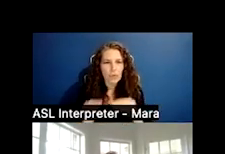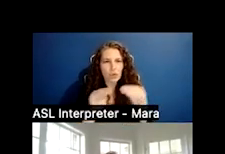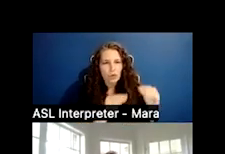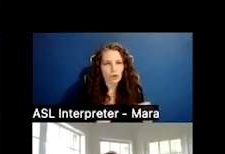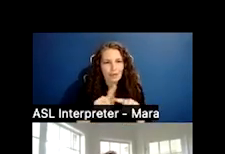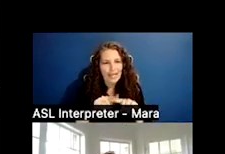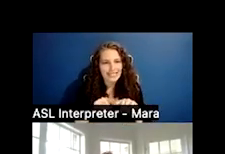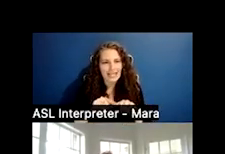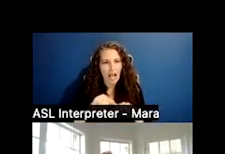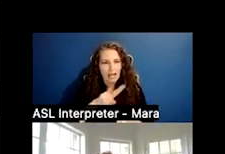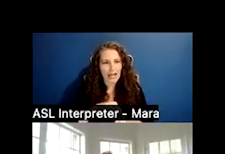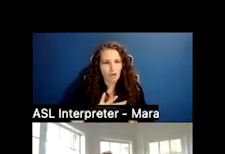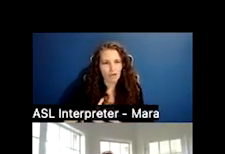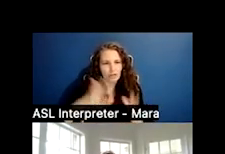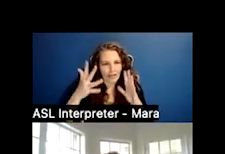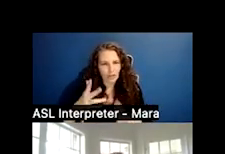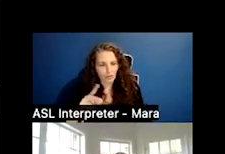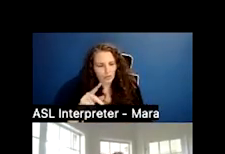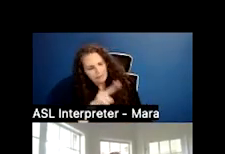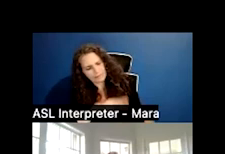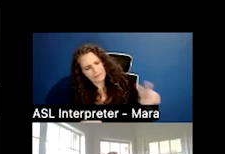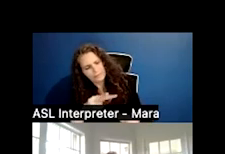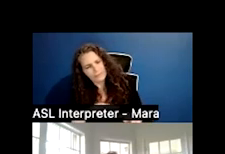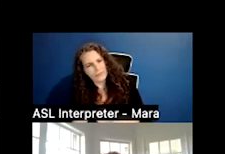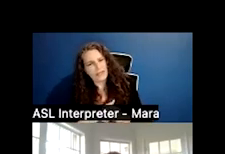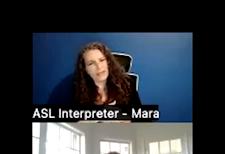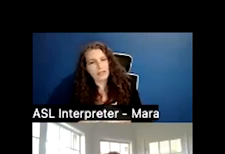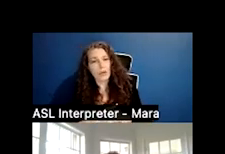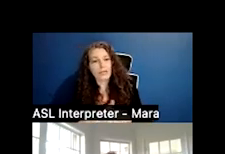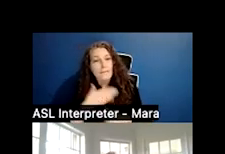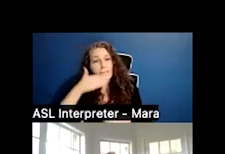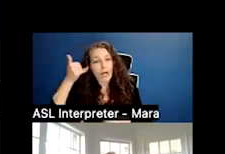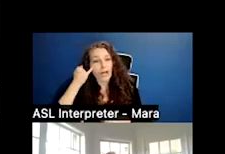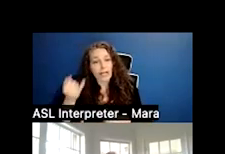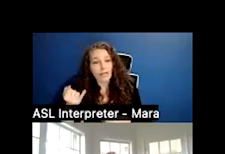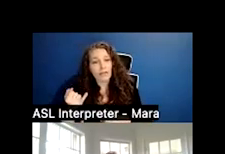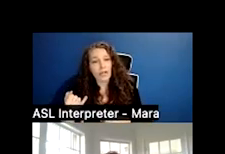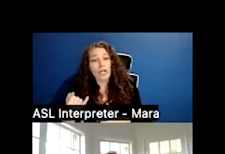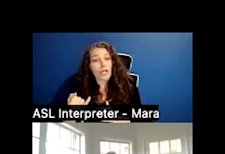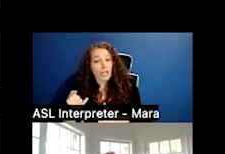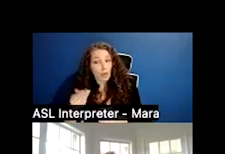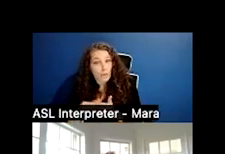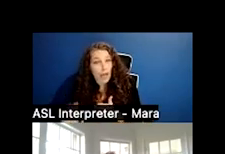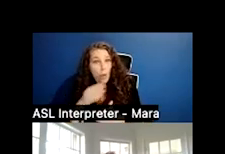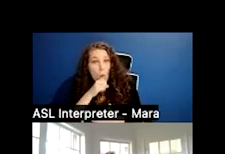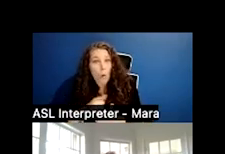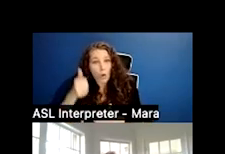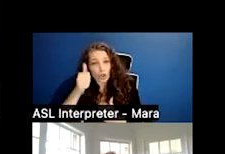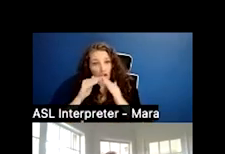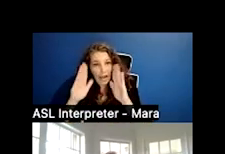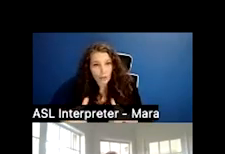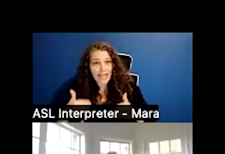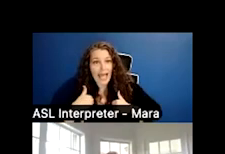So to be the best protected, you want to make sure if you have an older house that you've looked into retrofitting, and check out earthquake insurance.